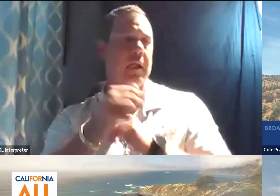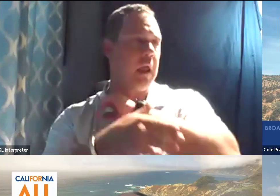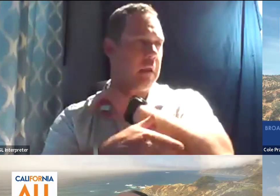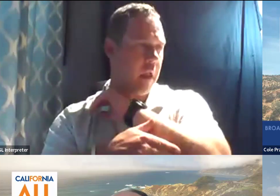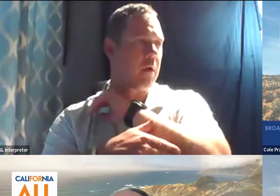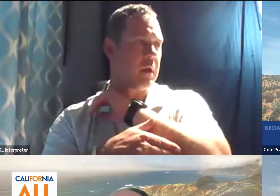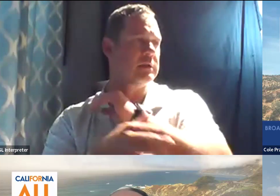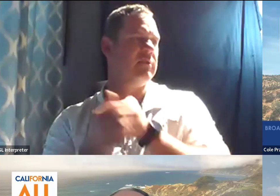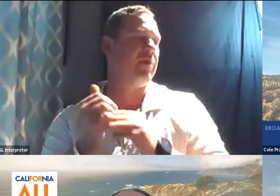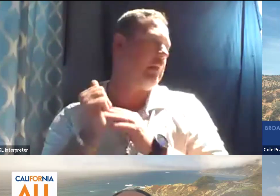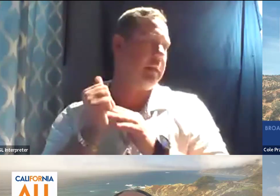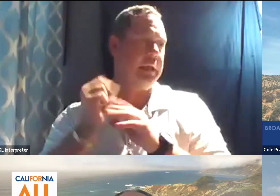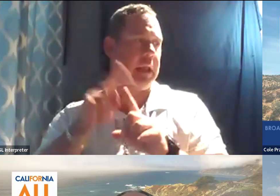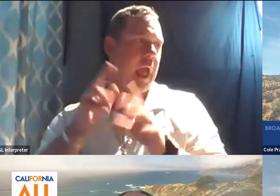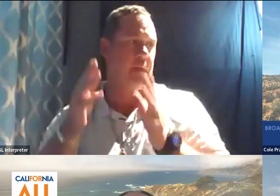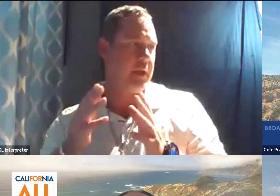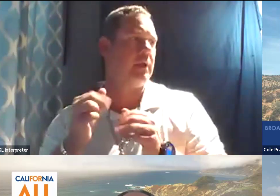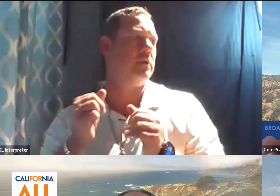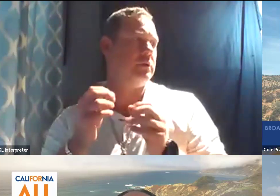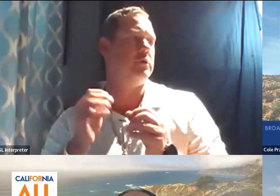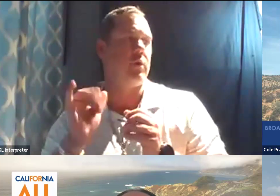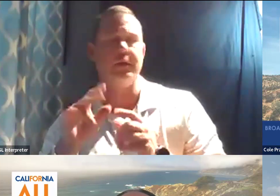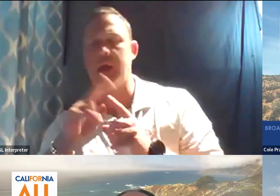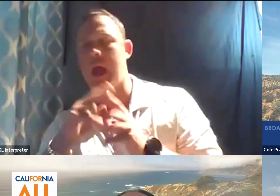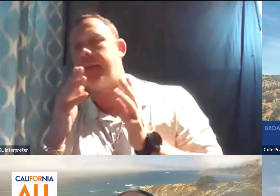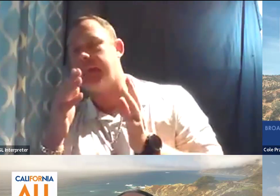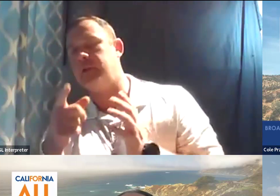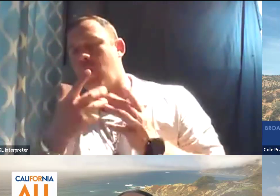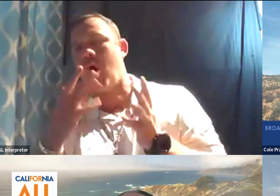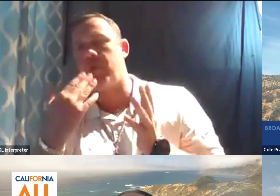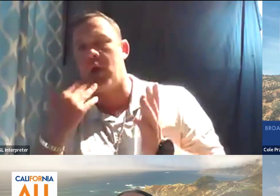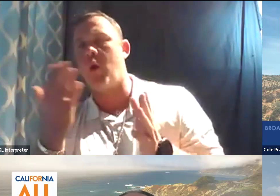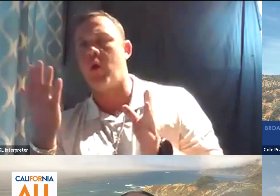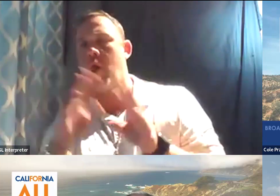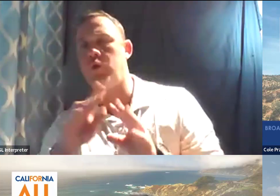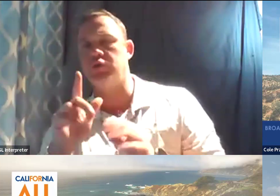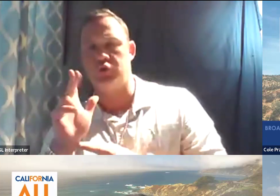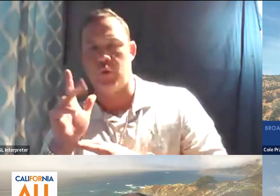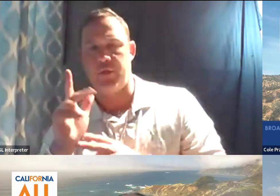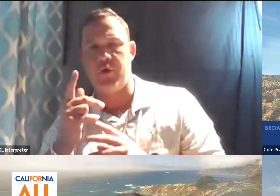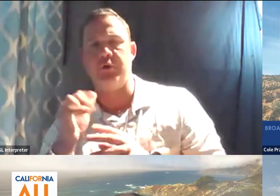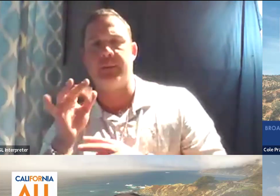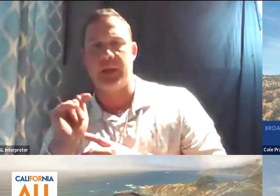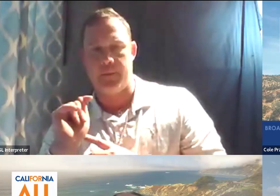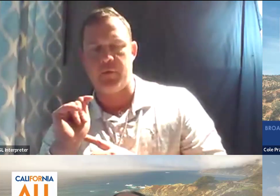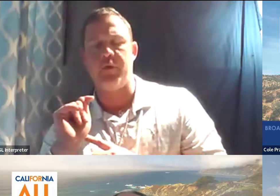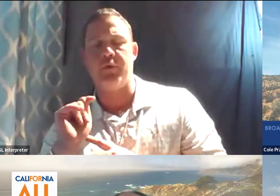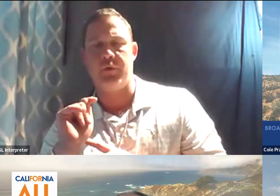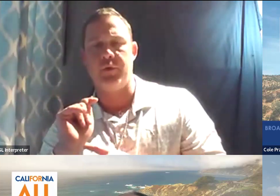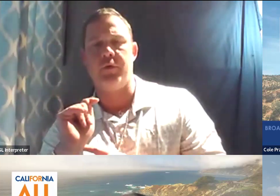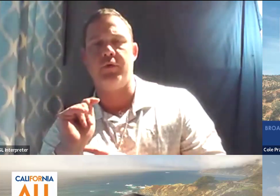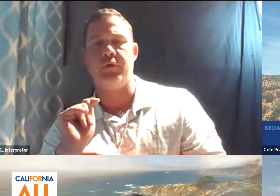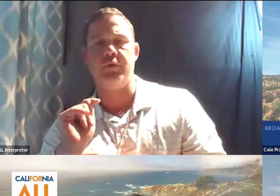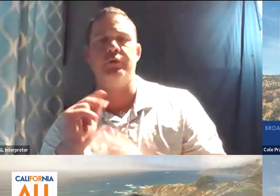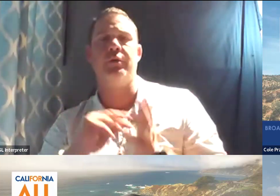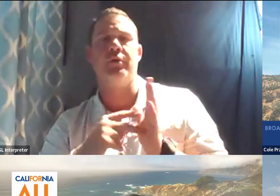the lead applicant. So literally this application, as you already know, closes on the 23rd of next month. So that means that we would